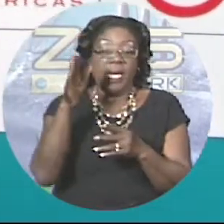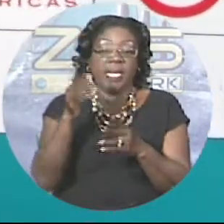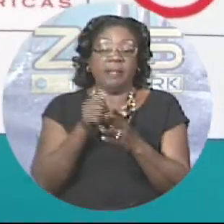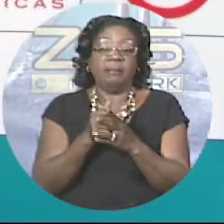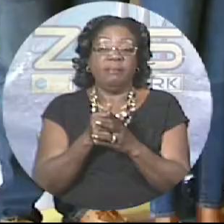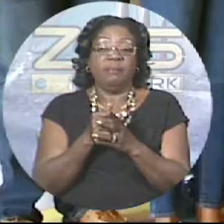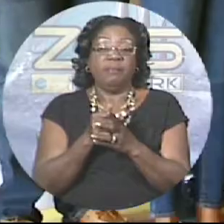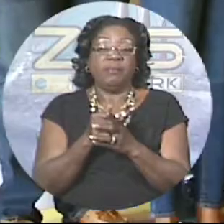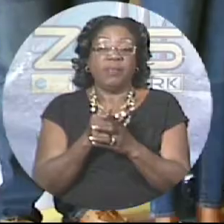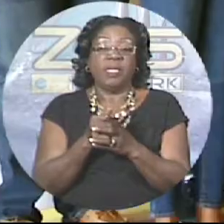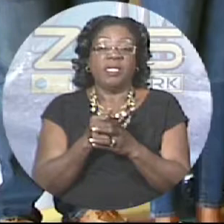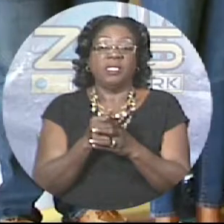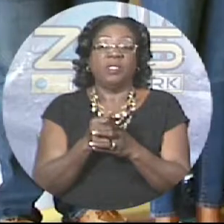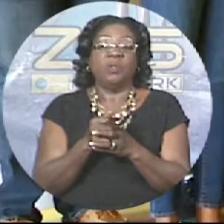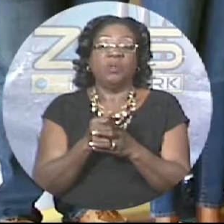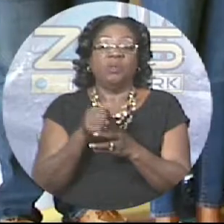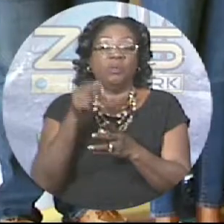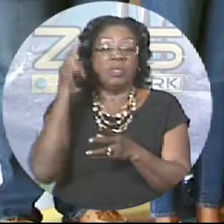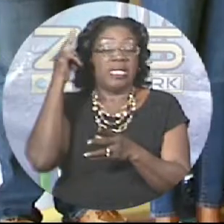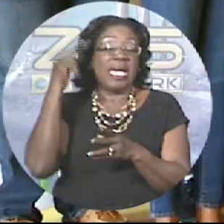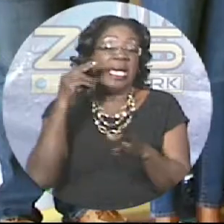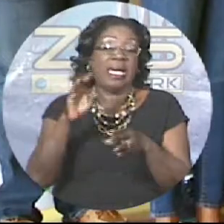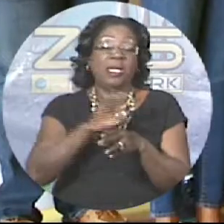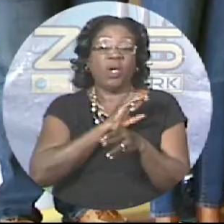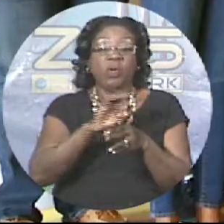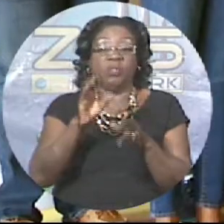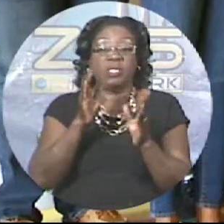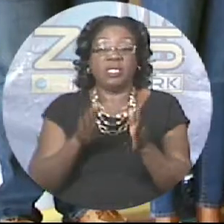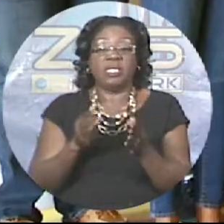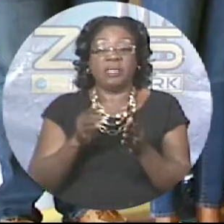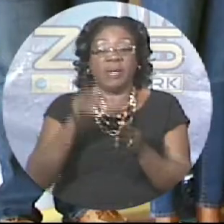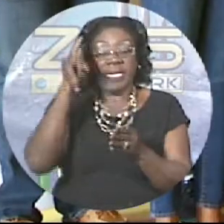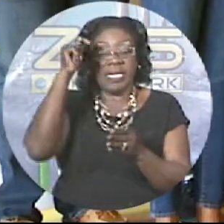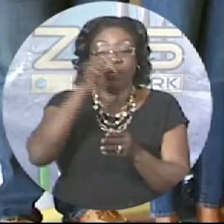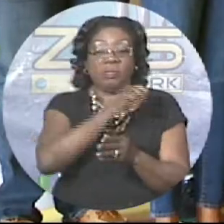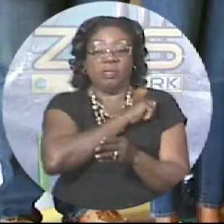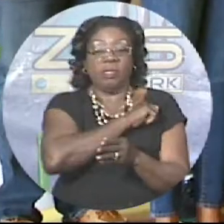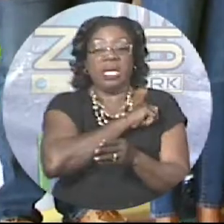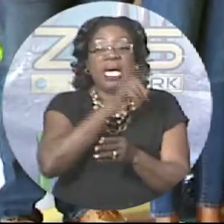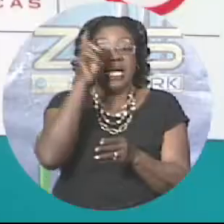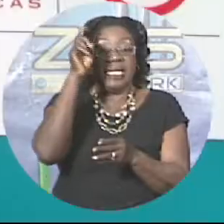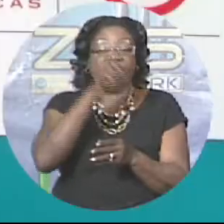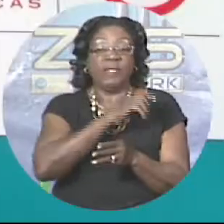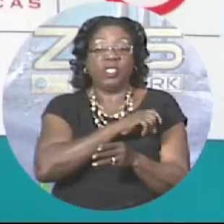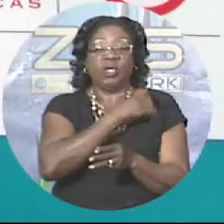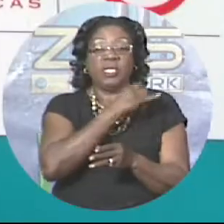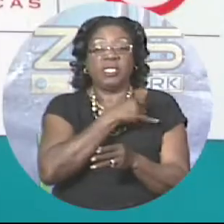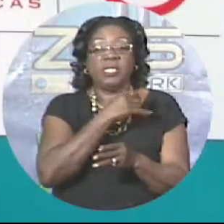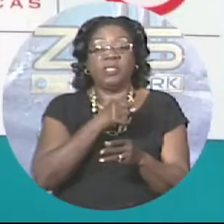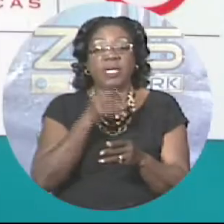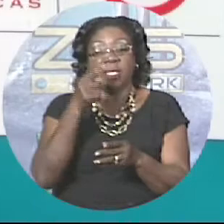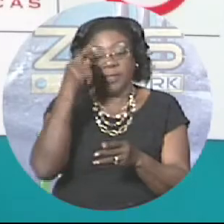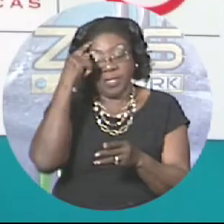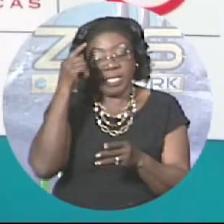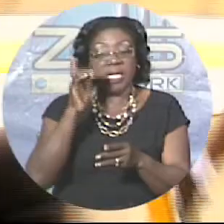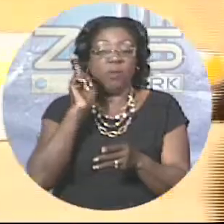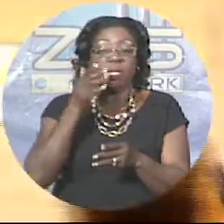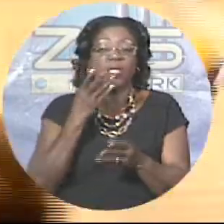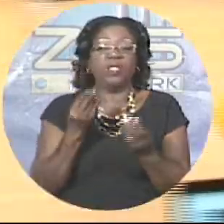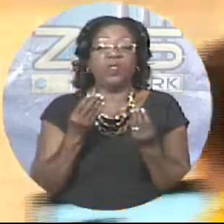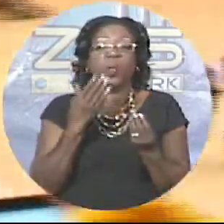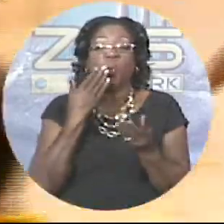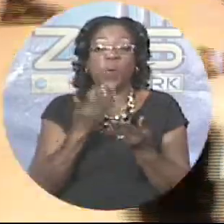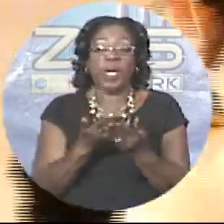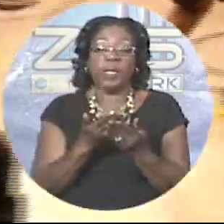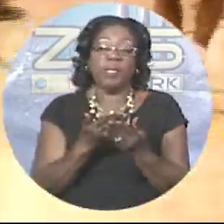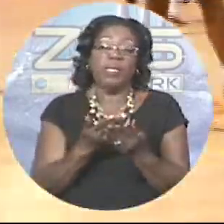So, Varel Davis, the head coach, assisted by Terrence Redeye McSweeney and Devon Johnson. So I think they're going to be fine.